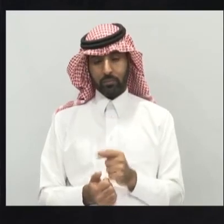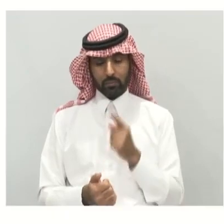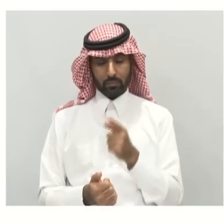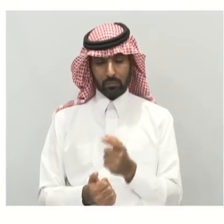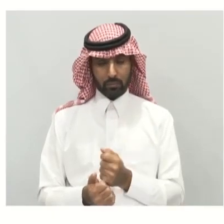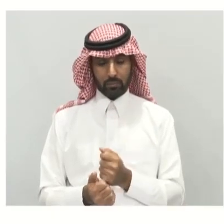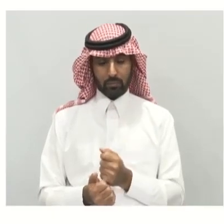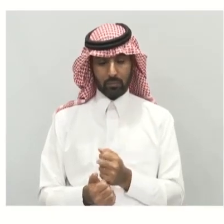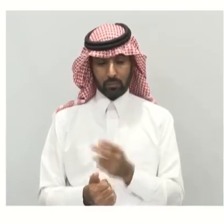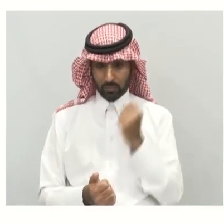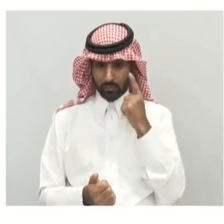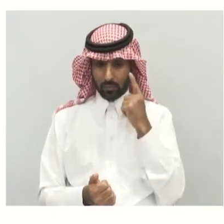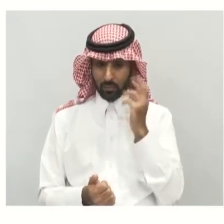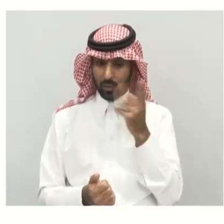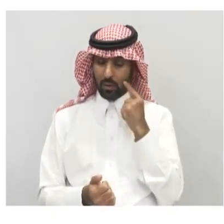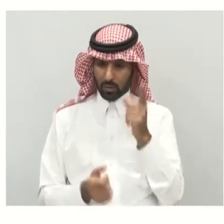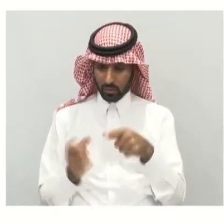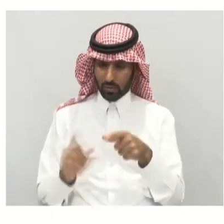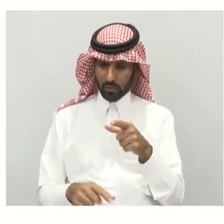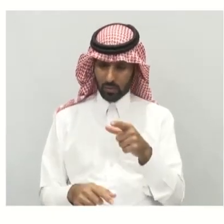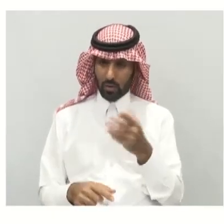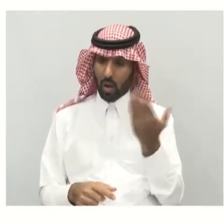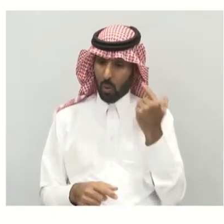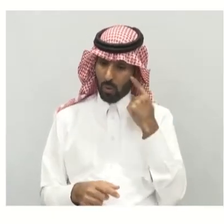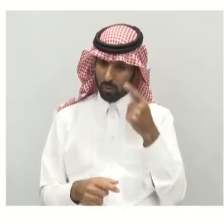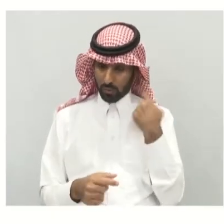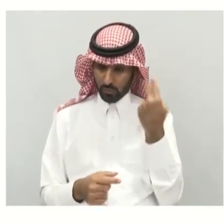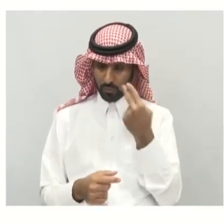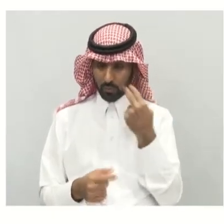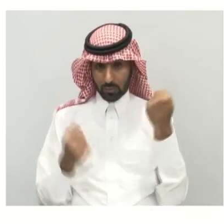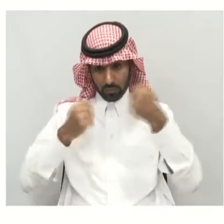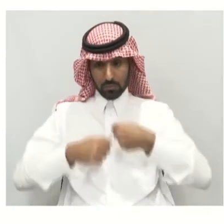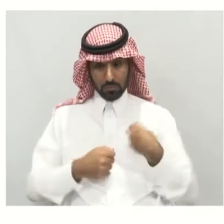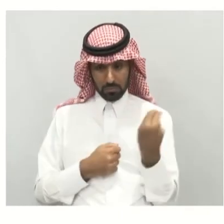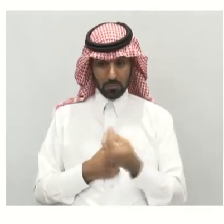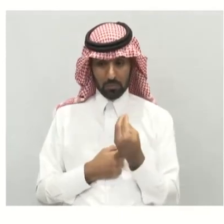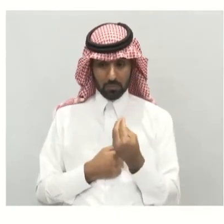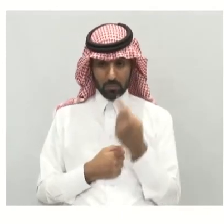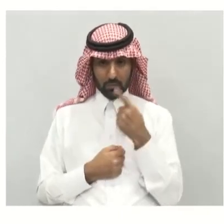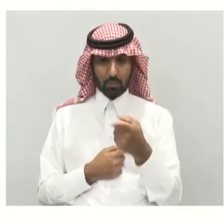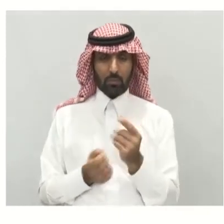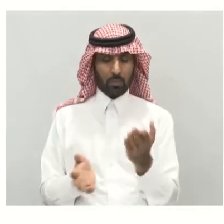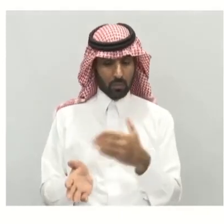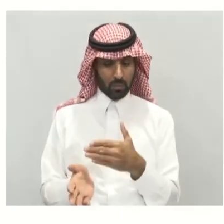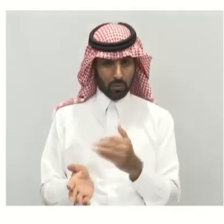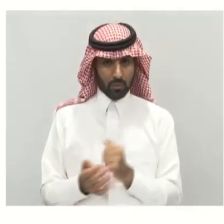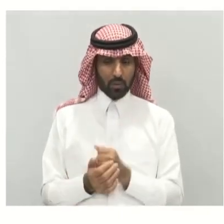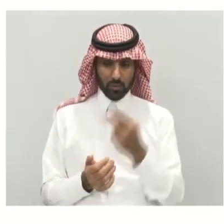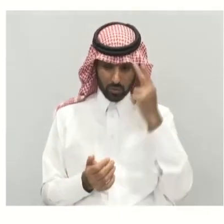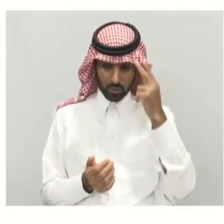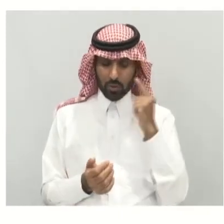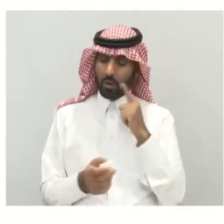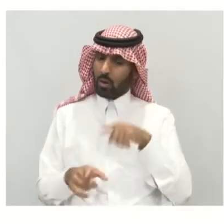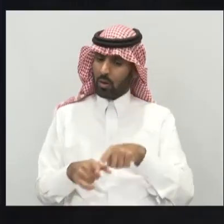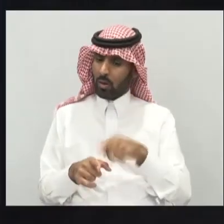they know anybody who has done them, do you know anyone who did these adventures?